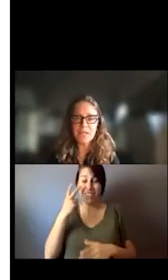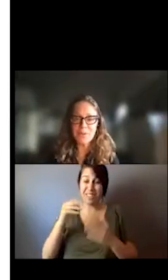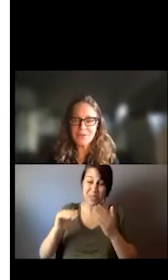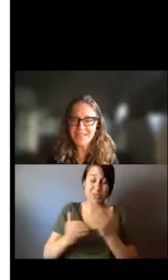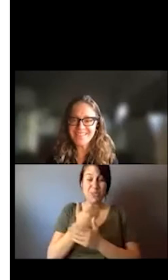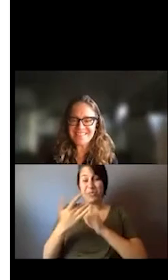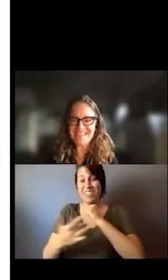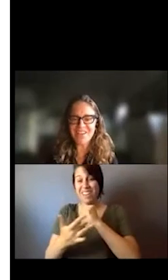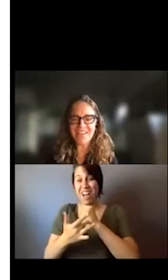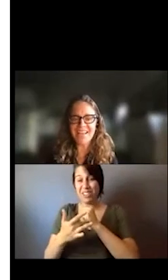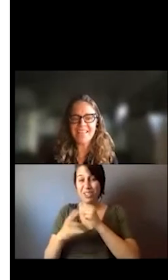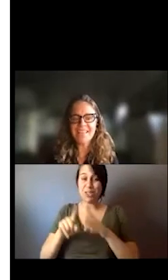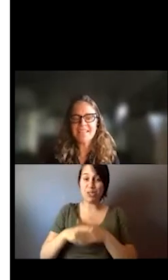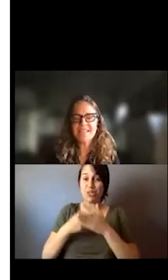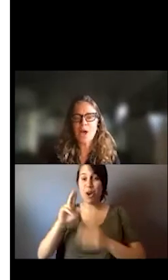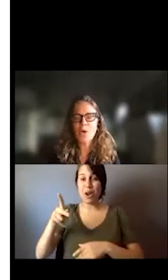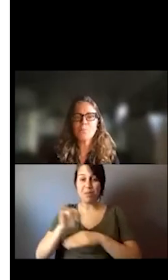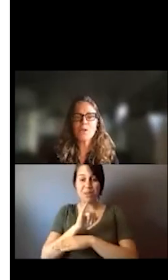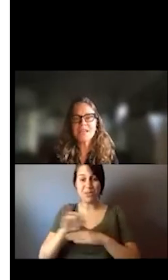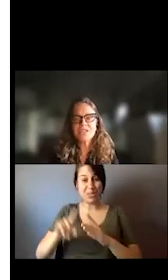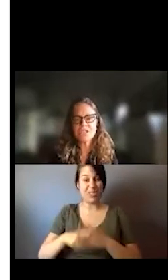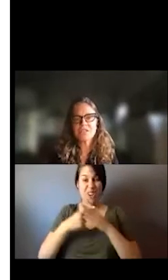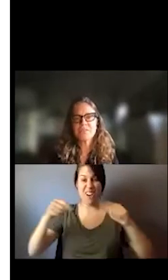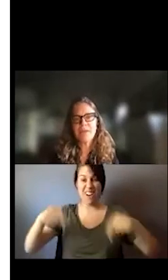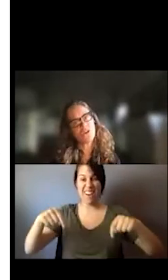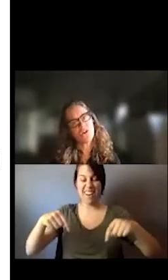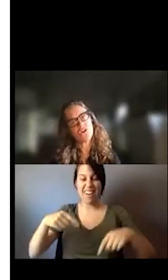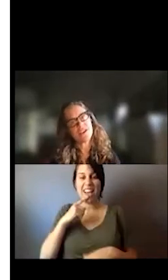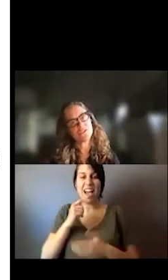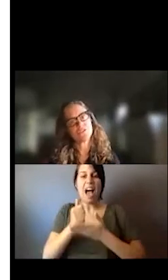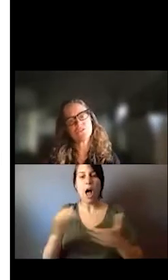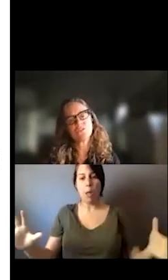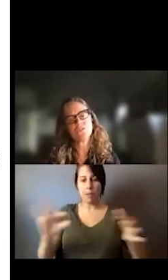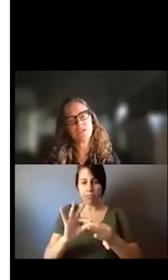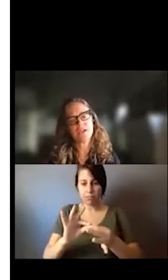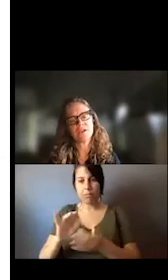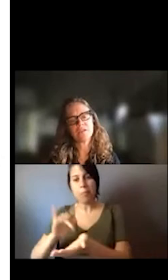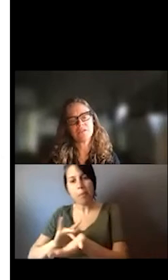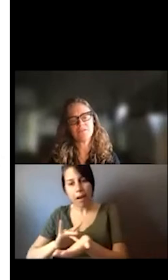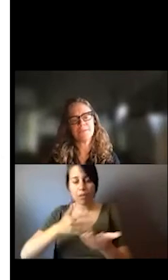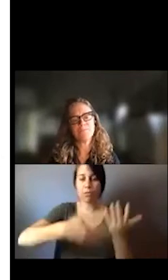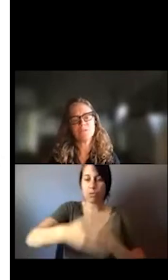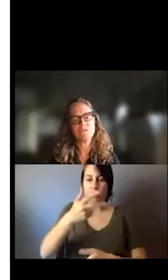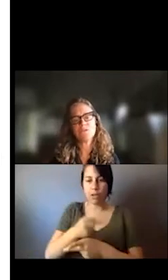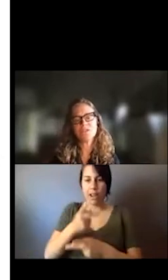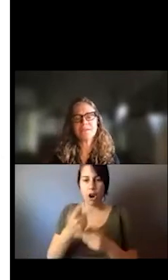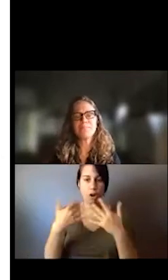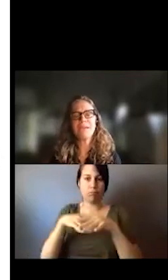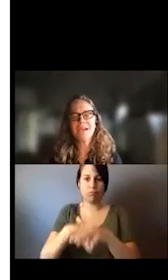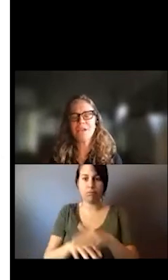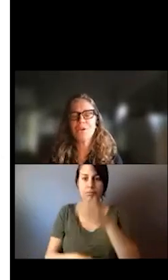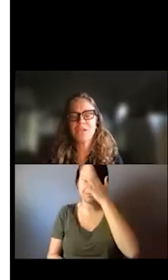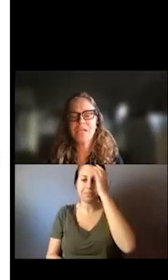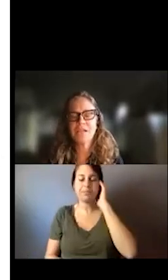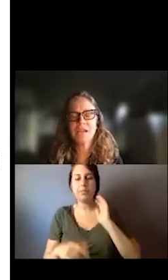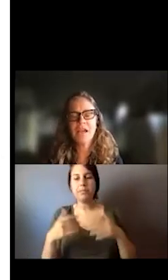industry explode in this area to help bridge medical and social care delivery. So there is